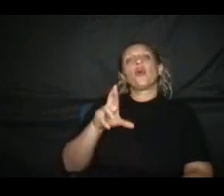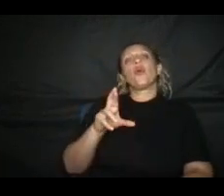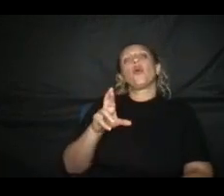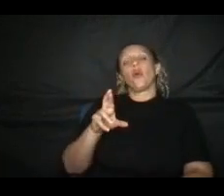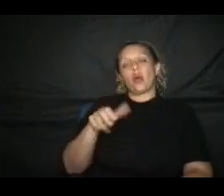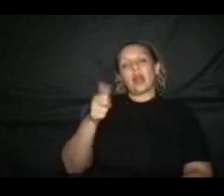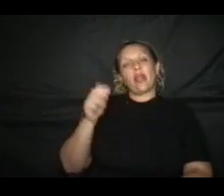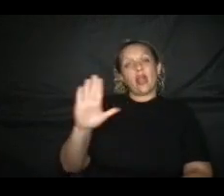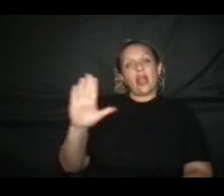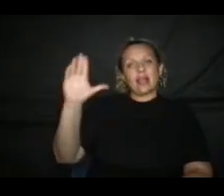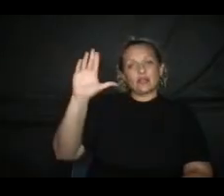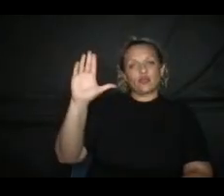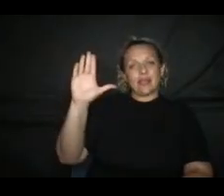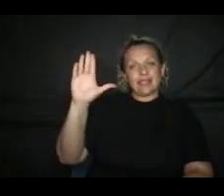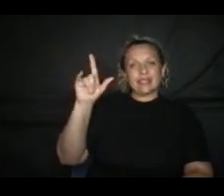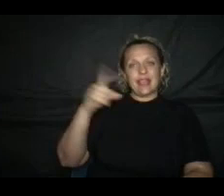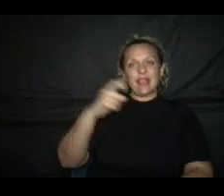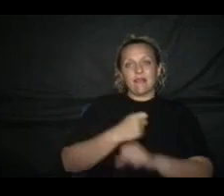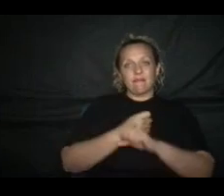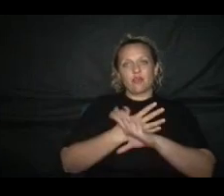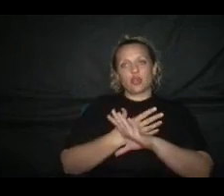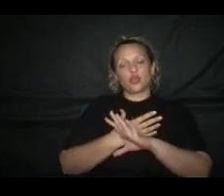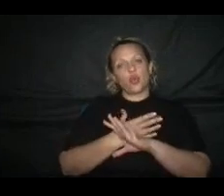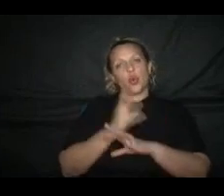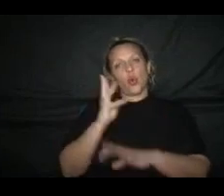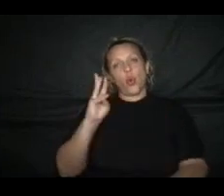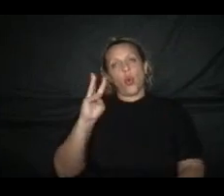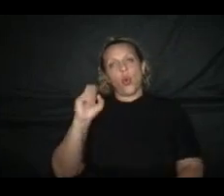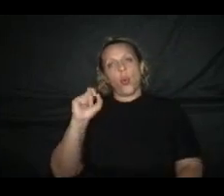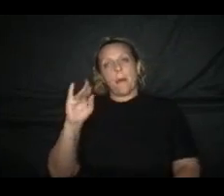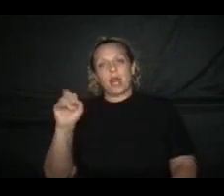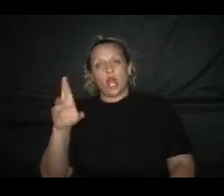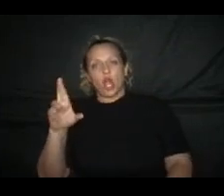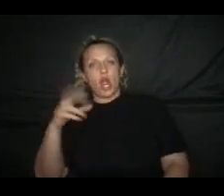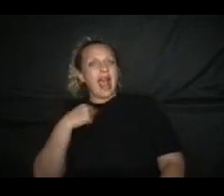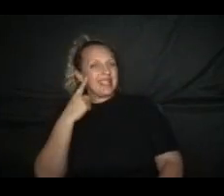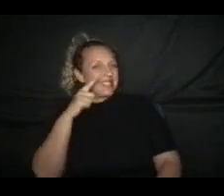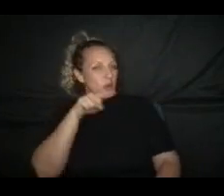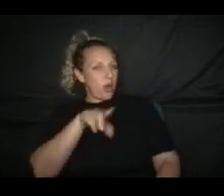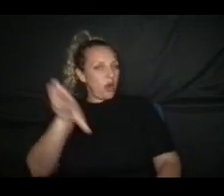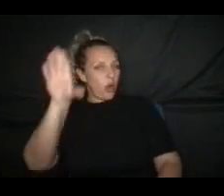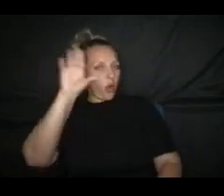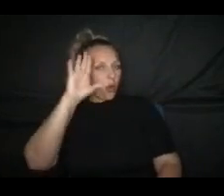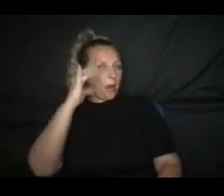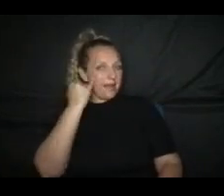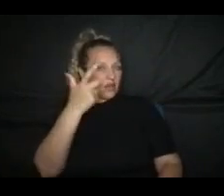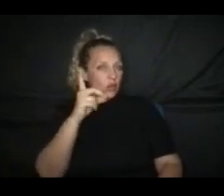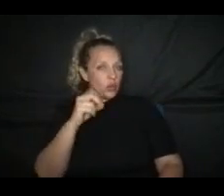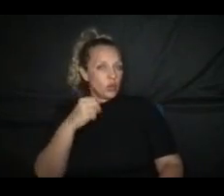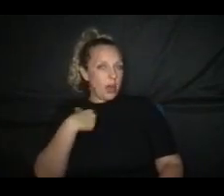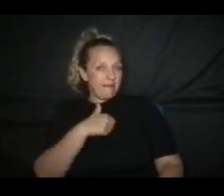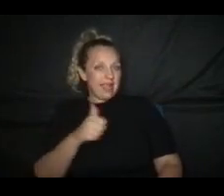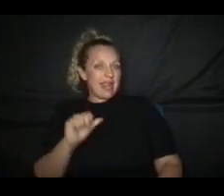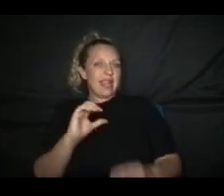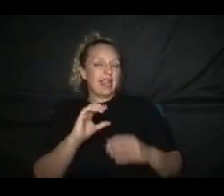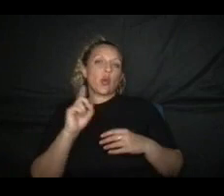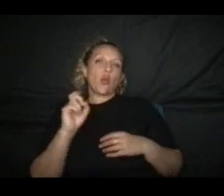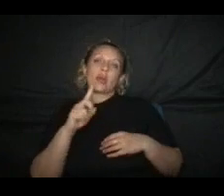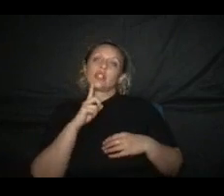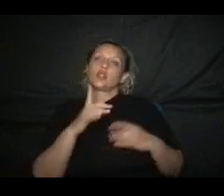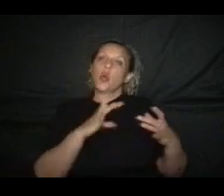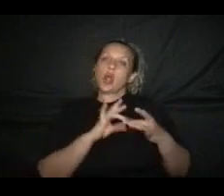hands raised in the virtual webinar. Okay, I did see one hand go up. If you do have any